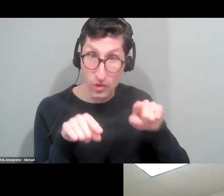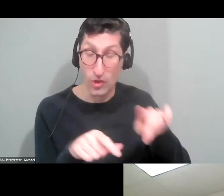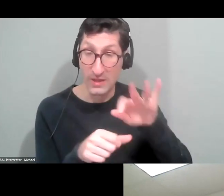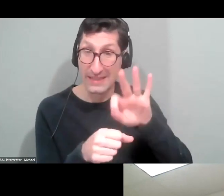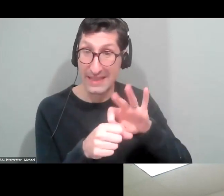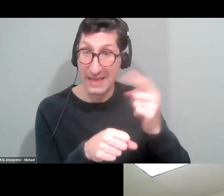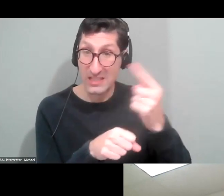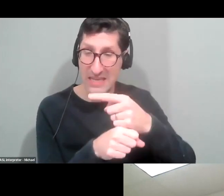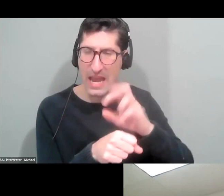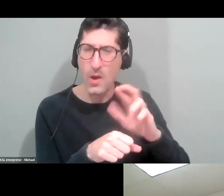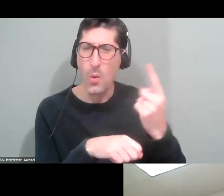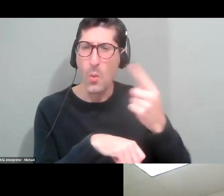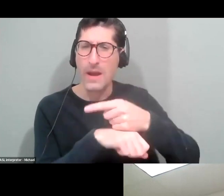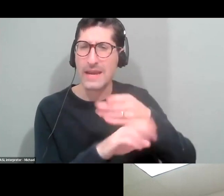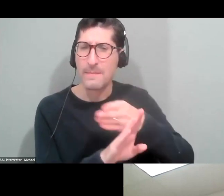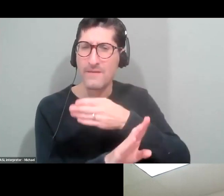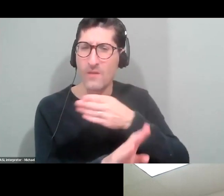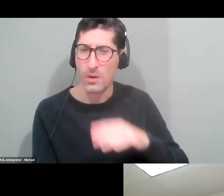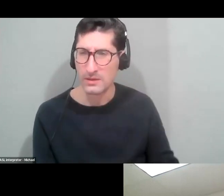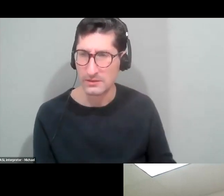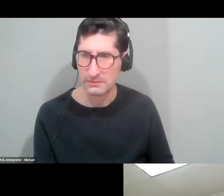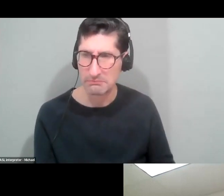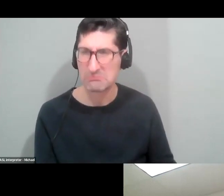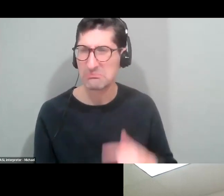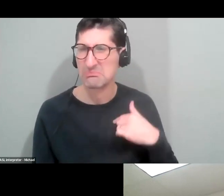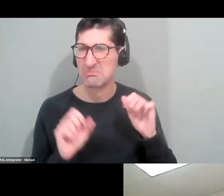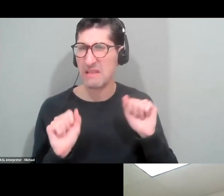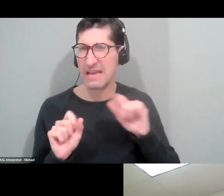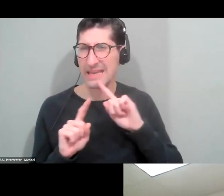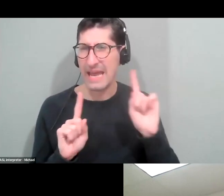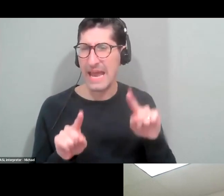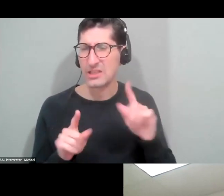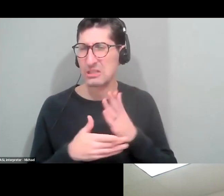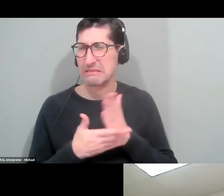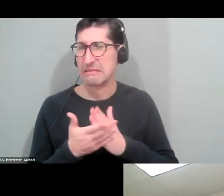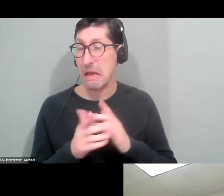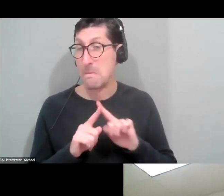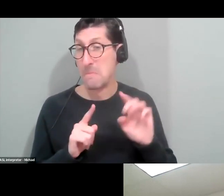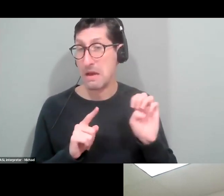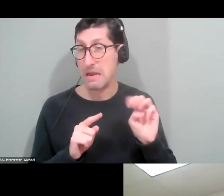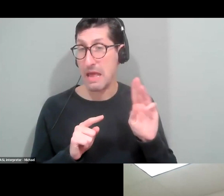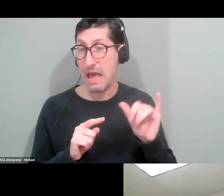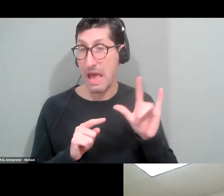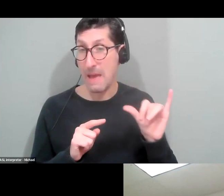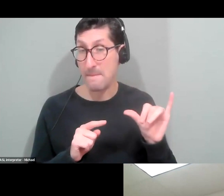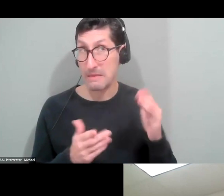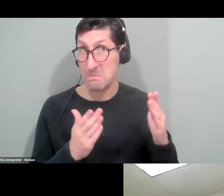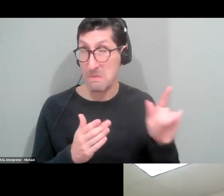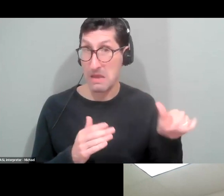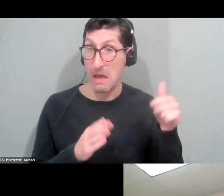of before? And I feel like I can answer this question a little, but Emily, maybe someone else can answer it better than